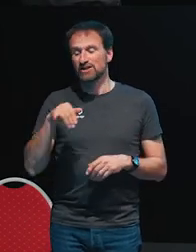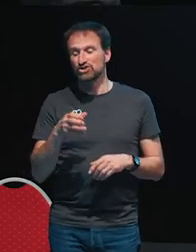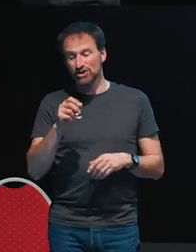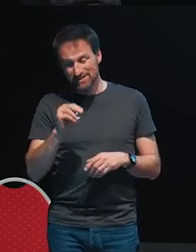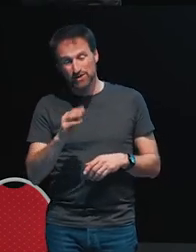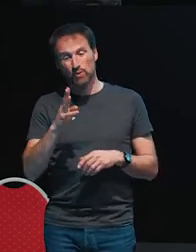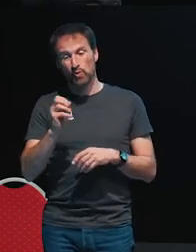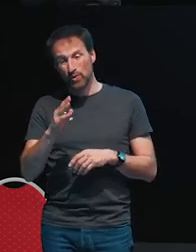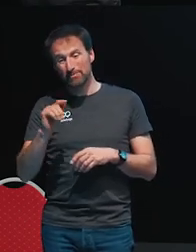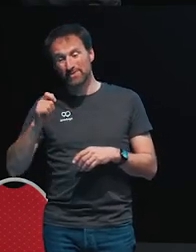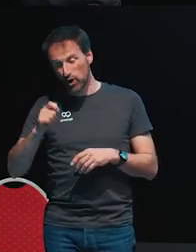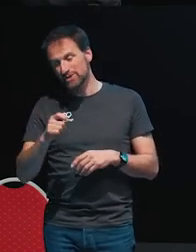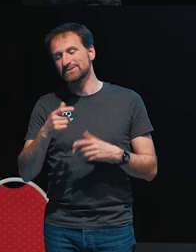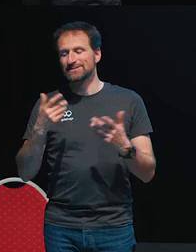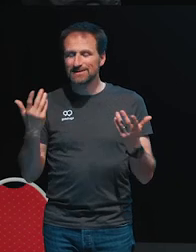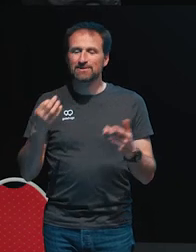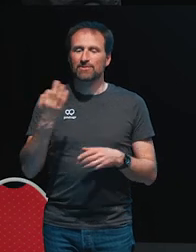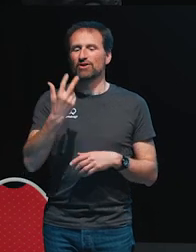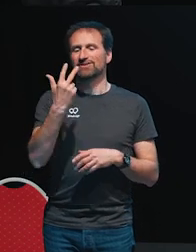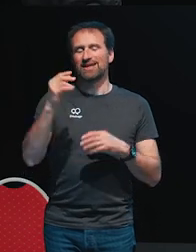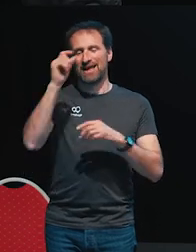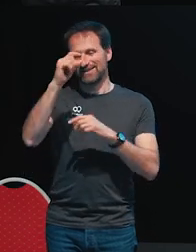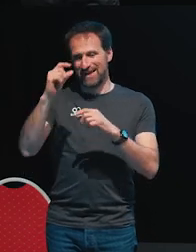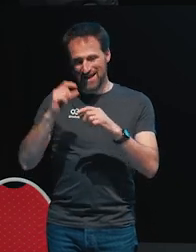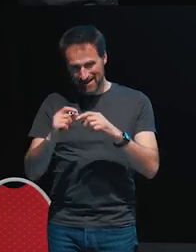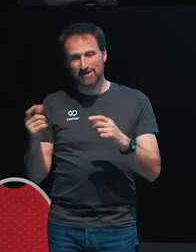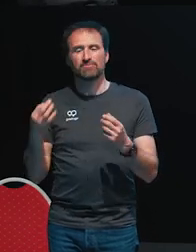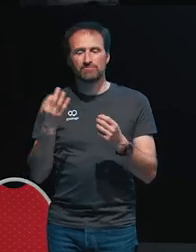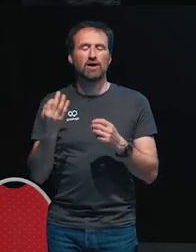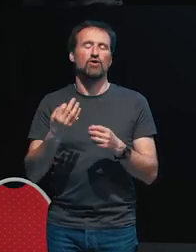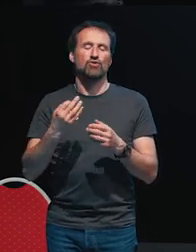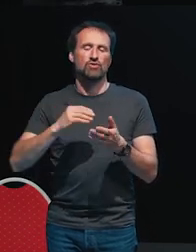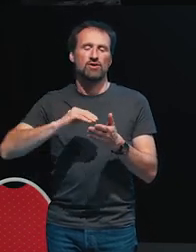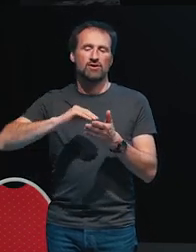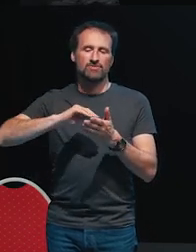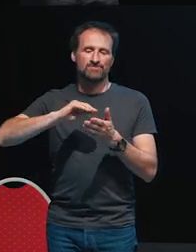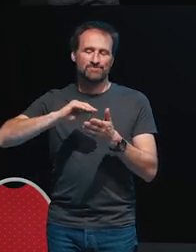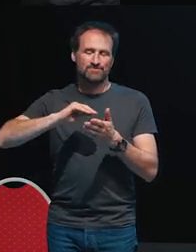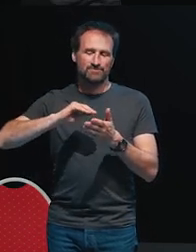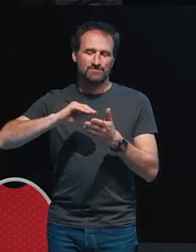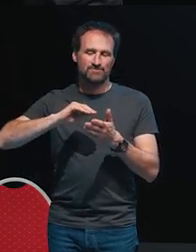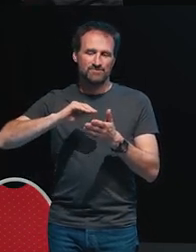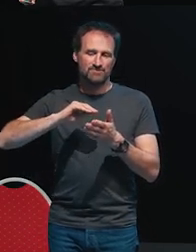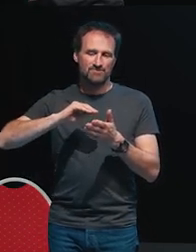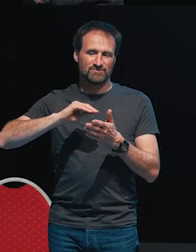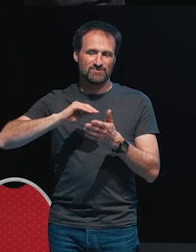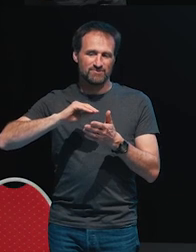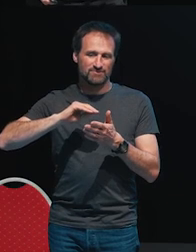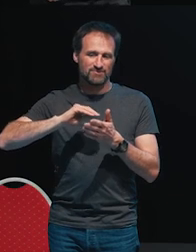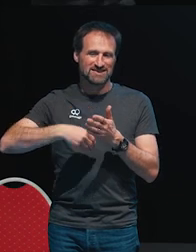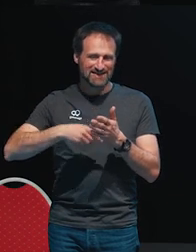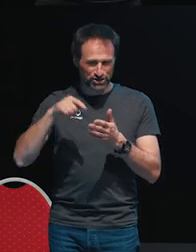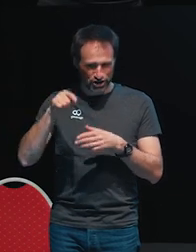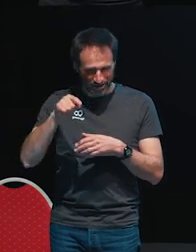need to verify its authenticity, to verify if it's still valid or not. But because of reasons, you do need a little bit